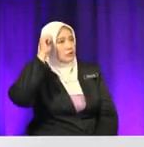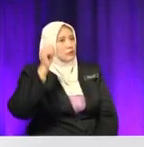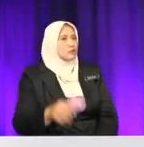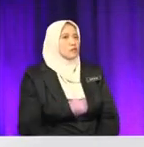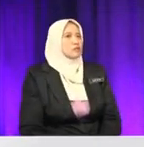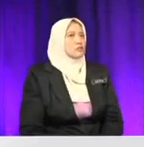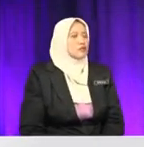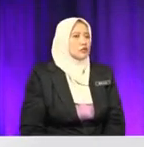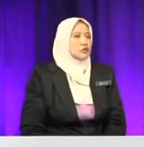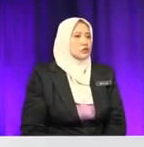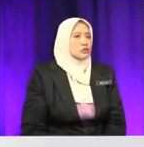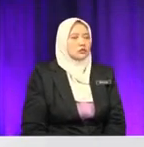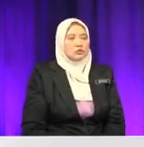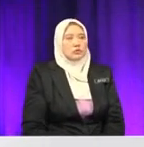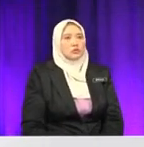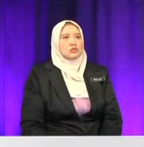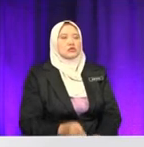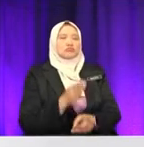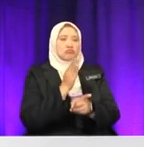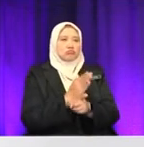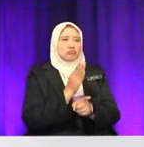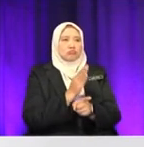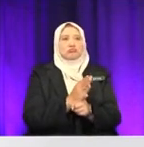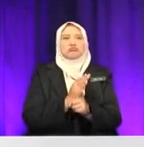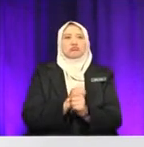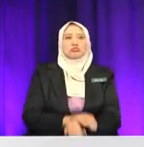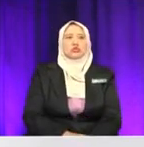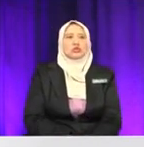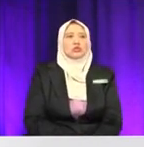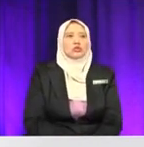I totally agree with you, Hasif.